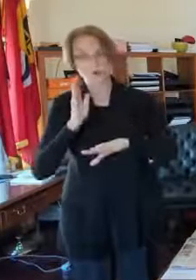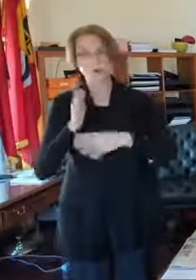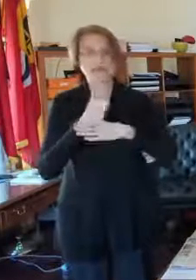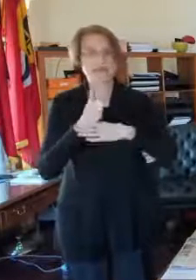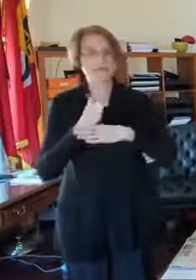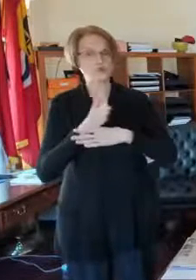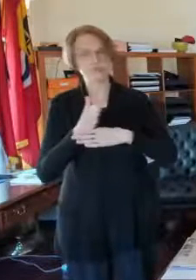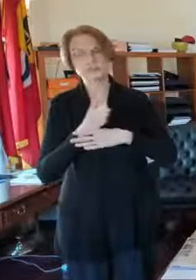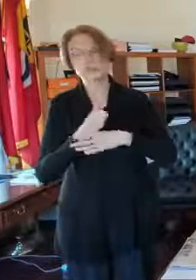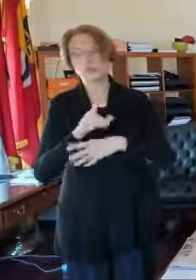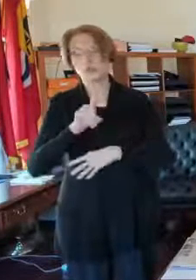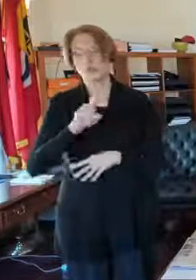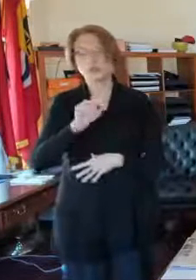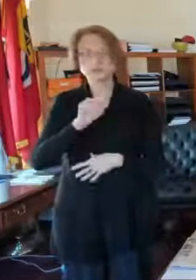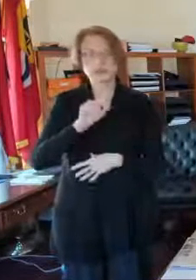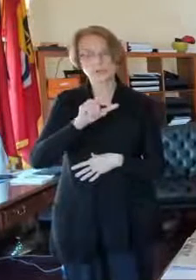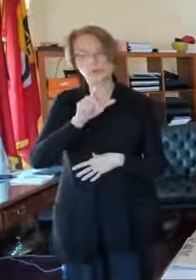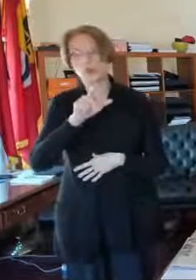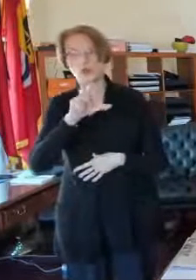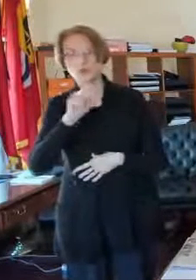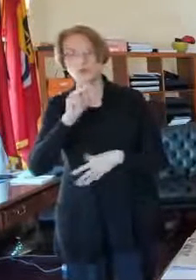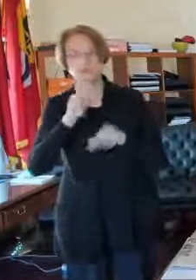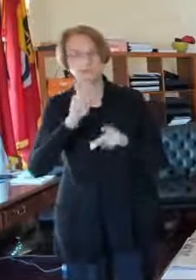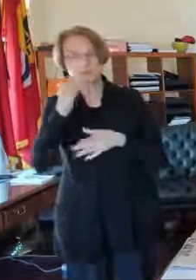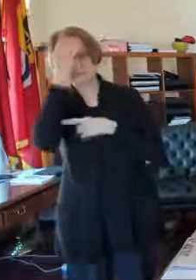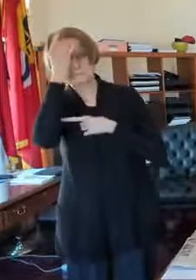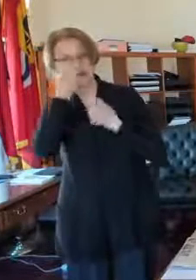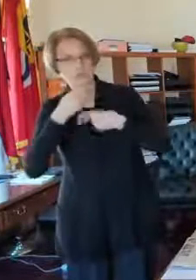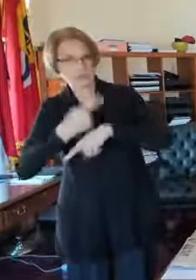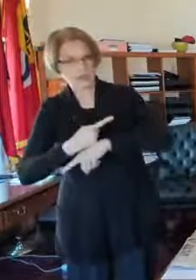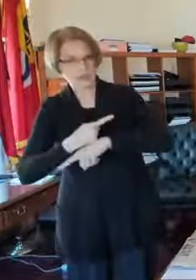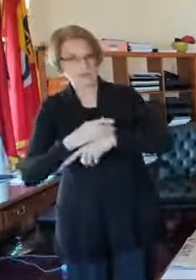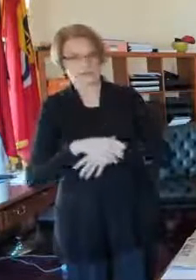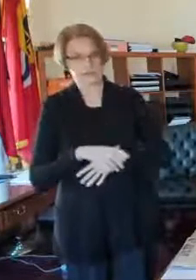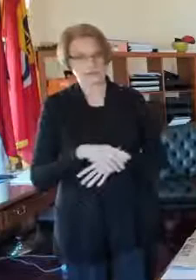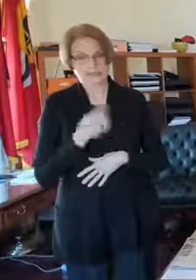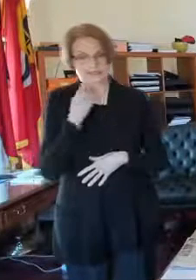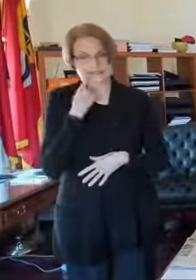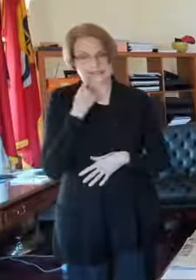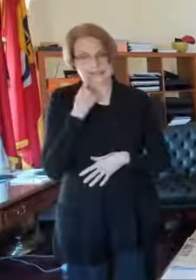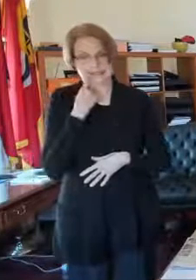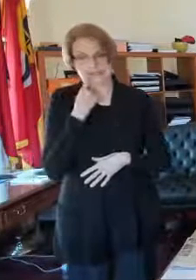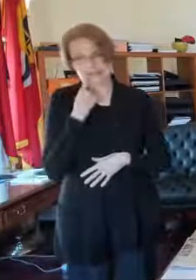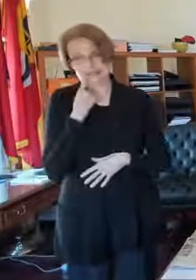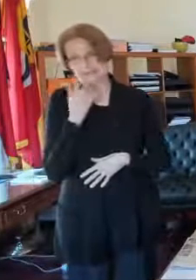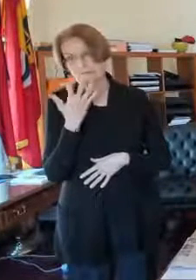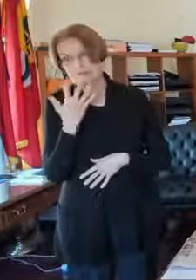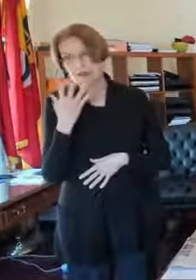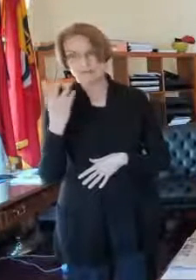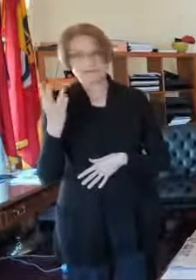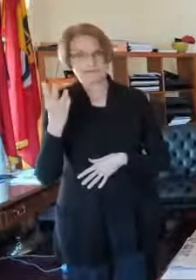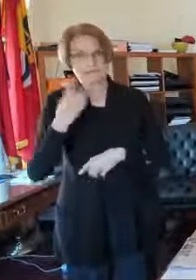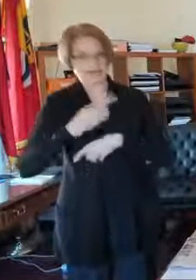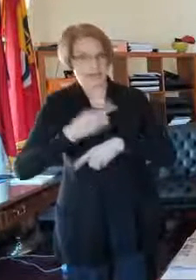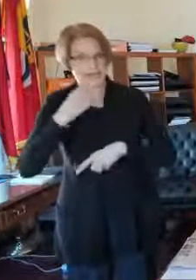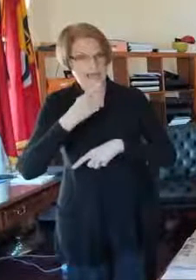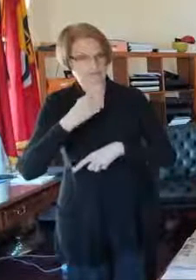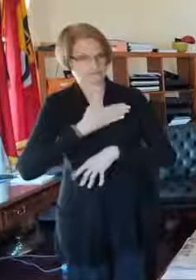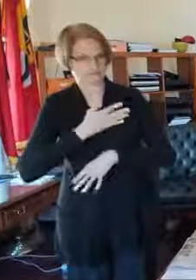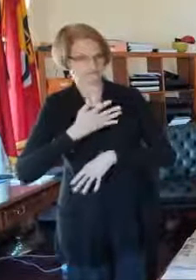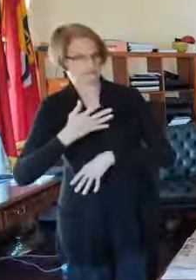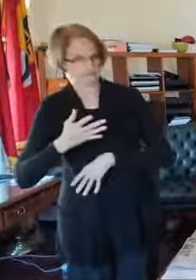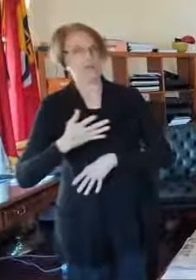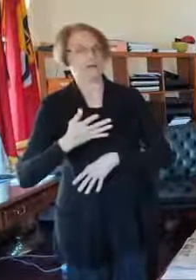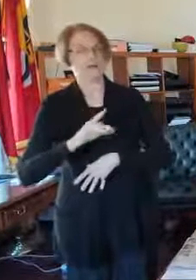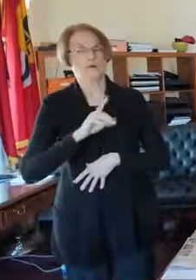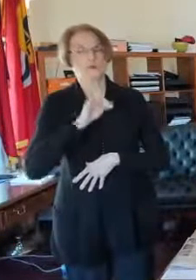average 120, 130. So these last 7 days, I guess,